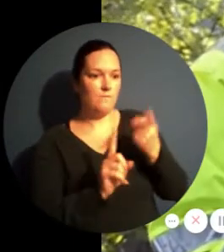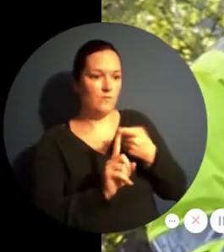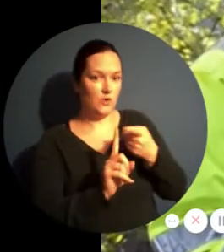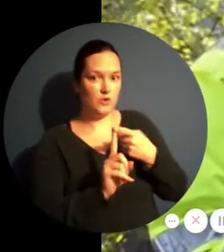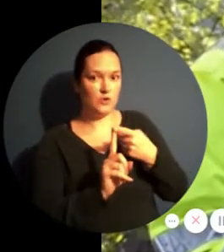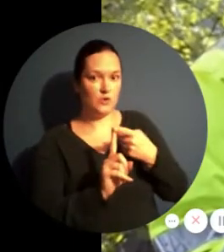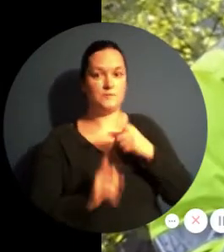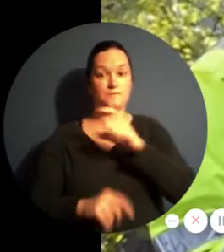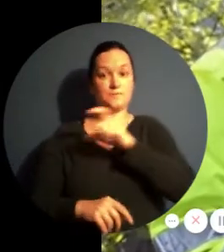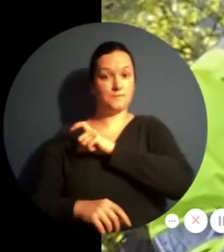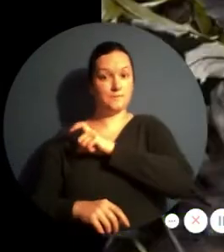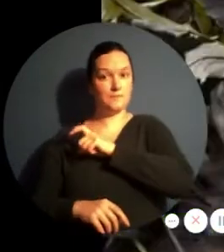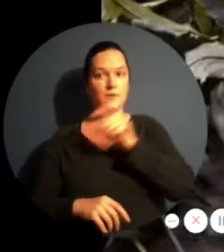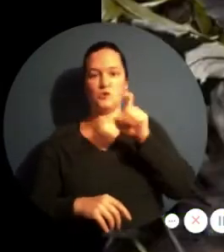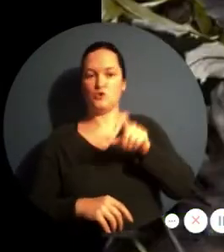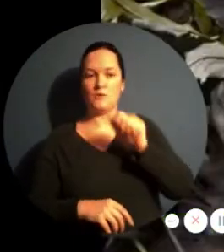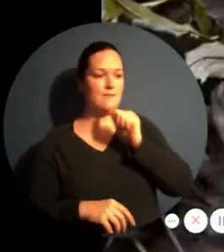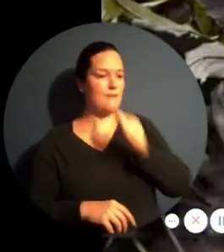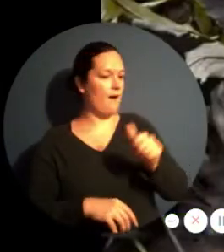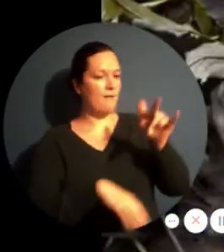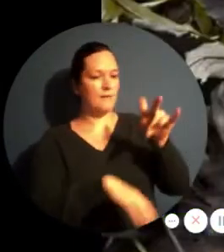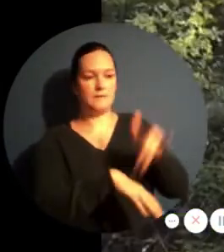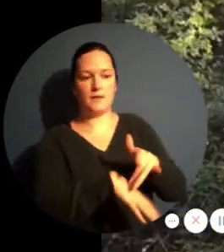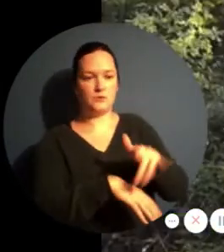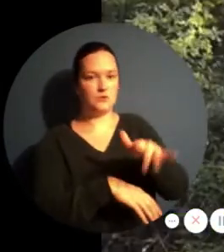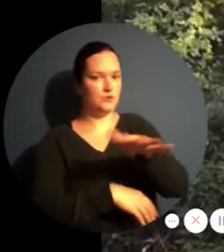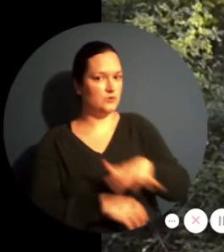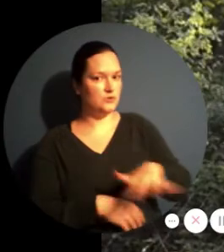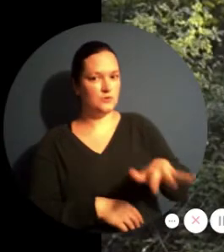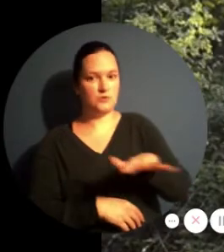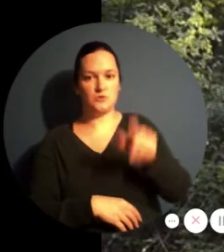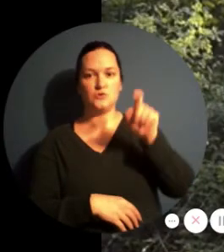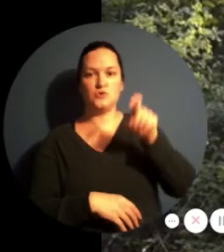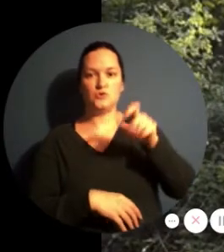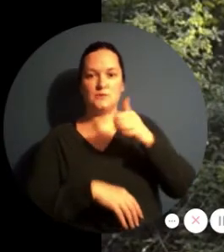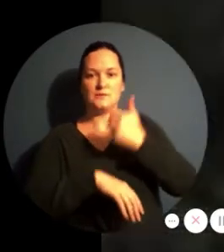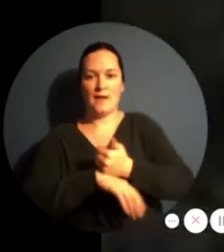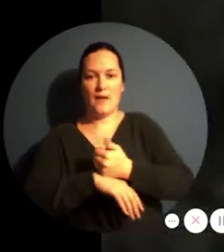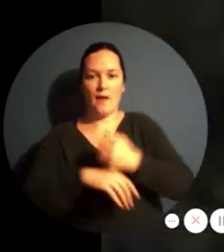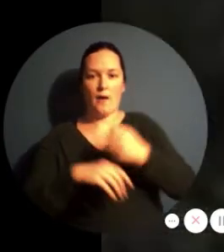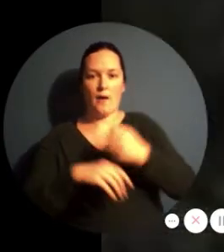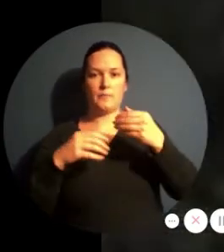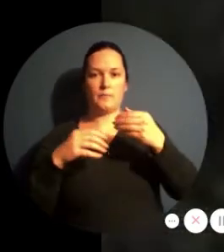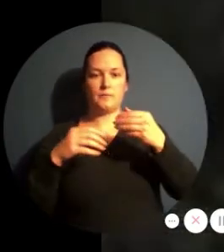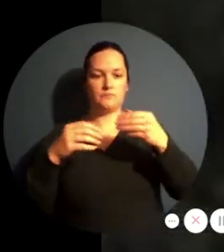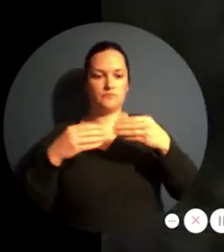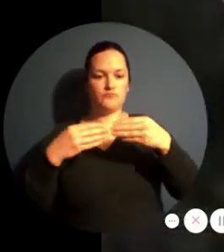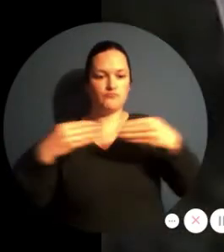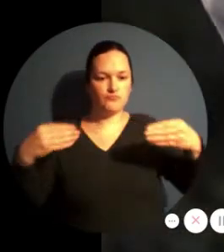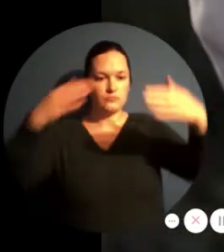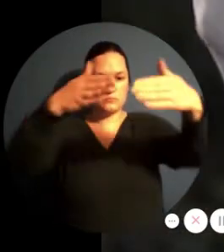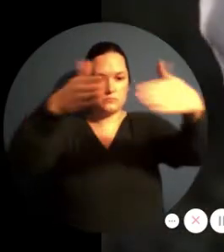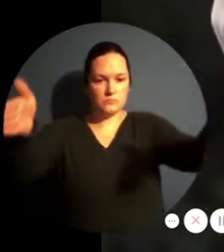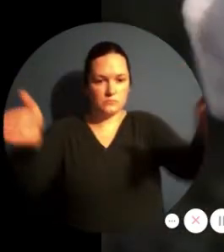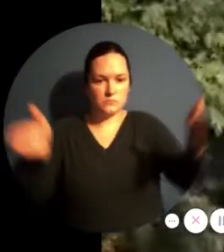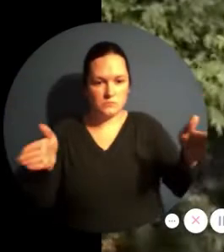the police officer should not disturb the crime scene and should instead set up a cordon to protect the evidence contained within.